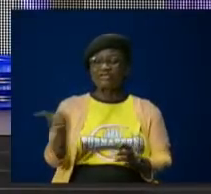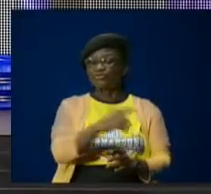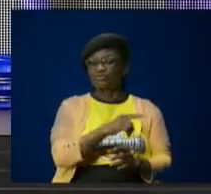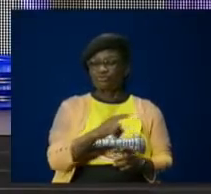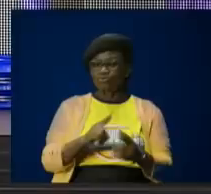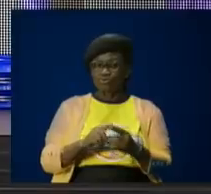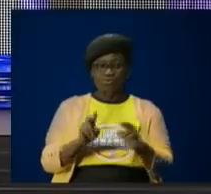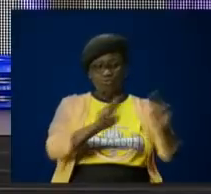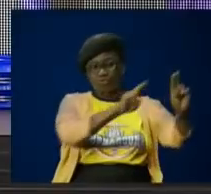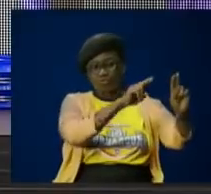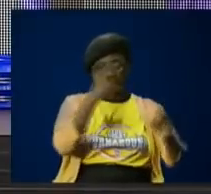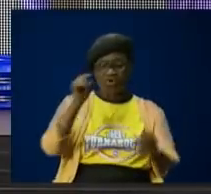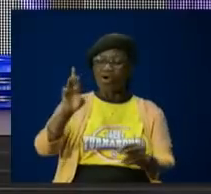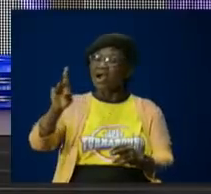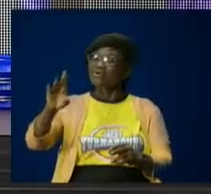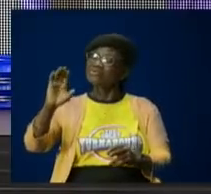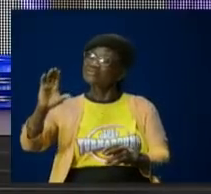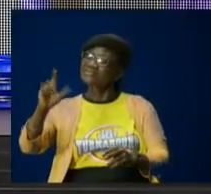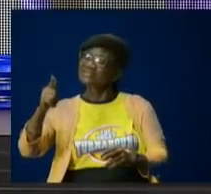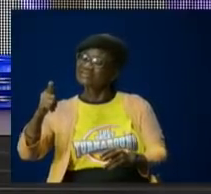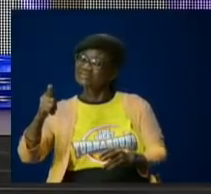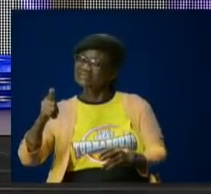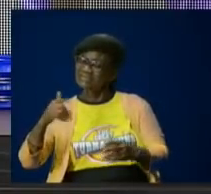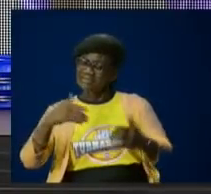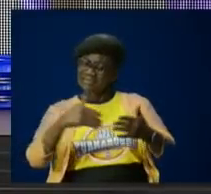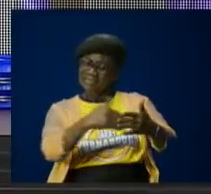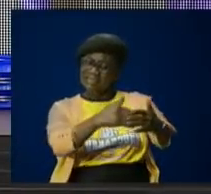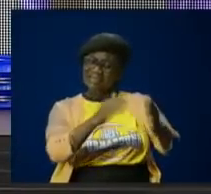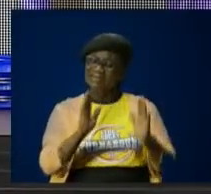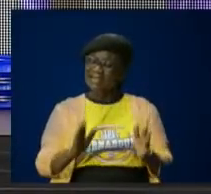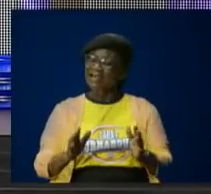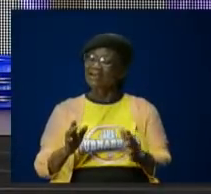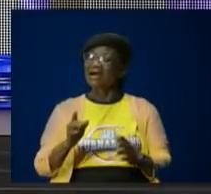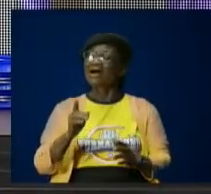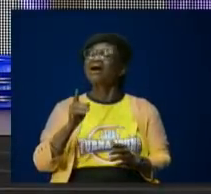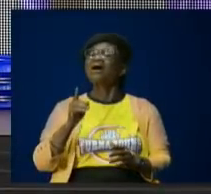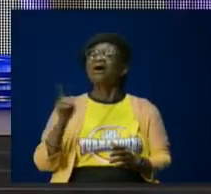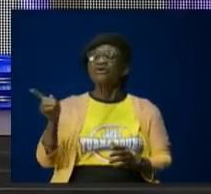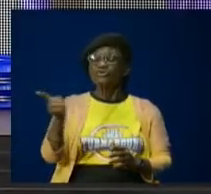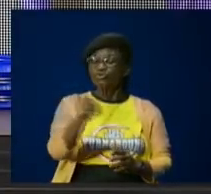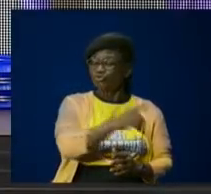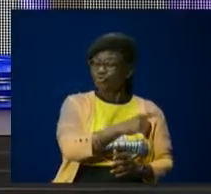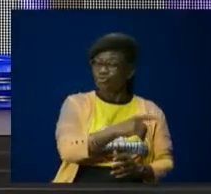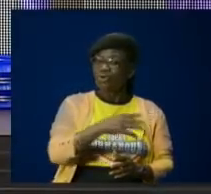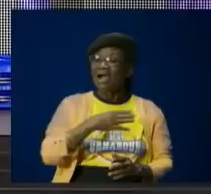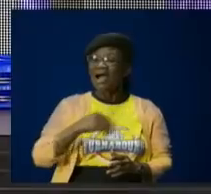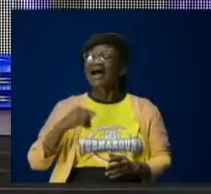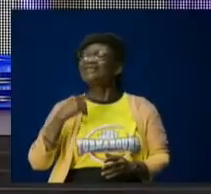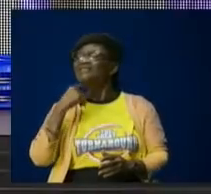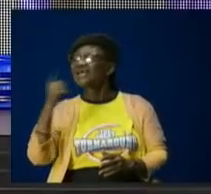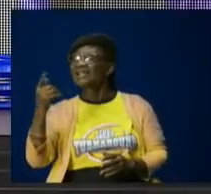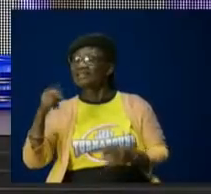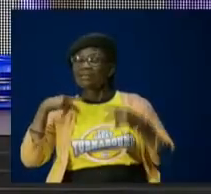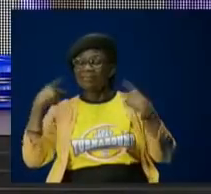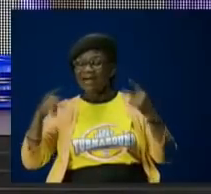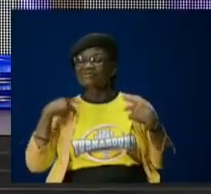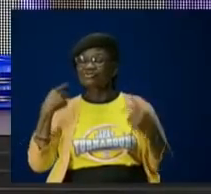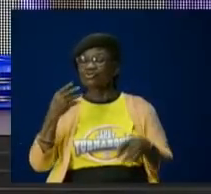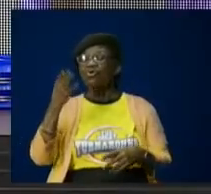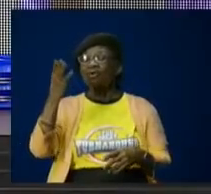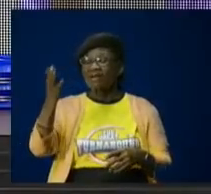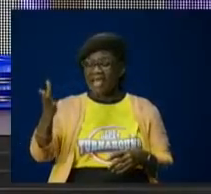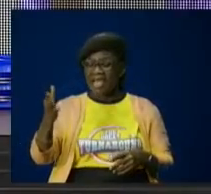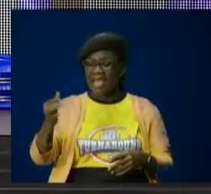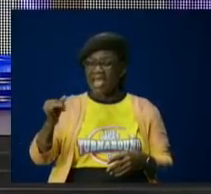you, and tell the pastor there that you have given your life to Jesus, and he will tell